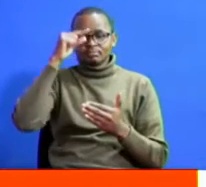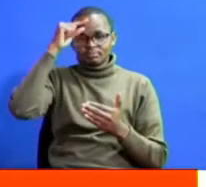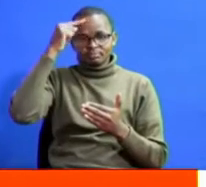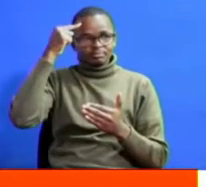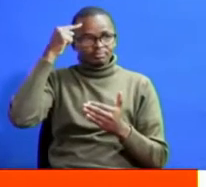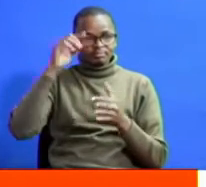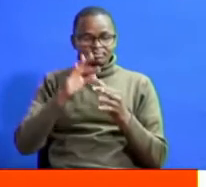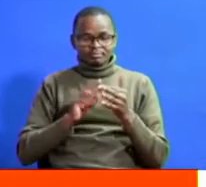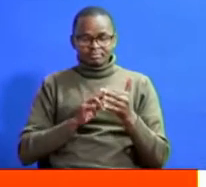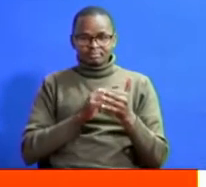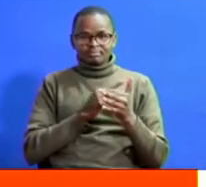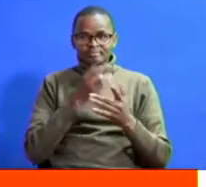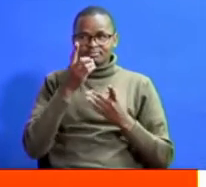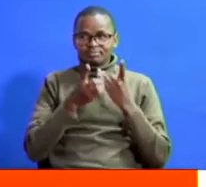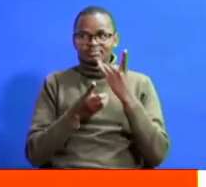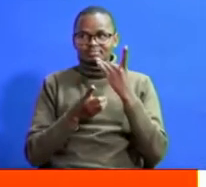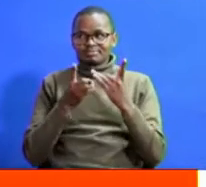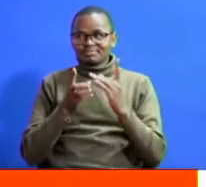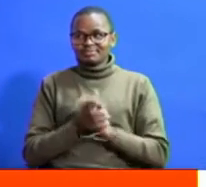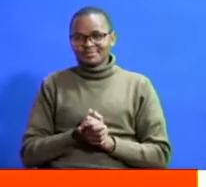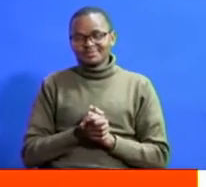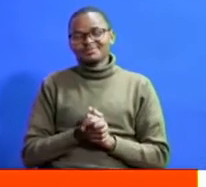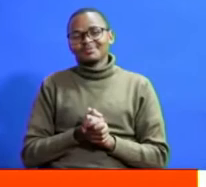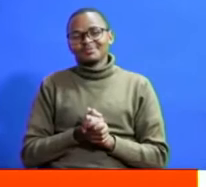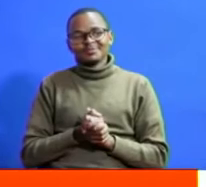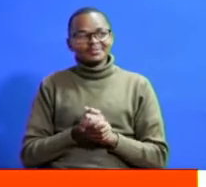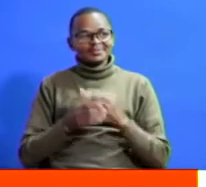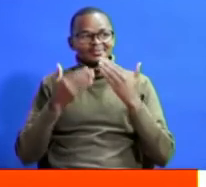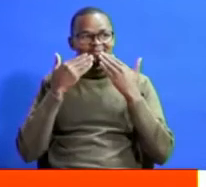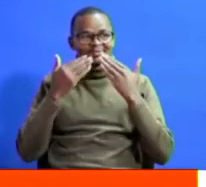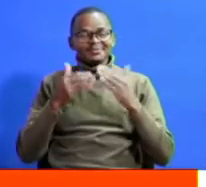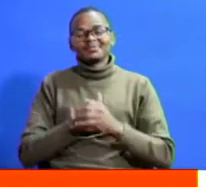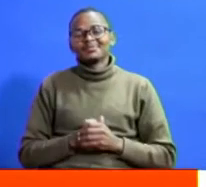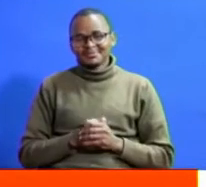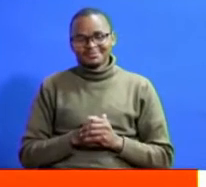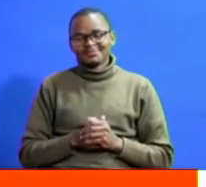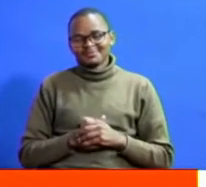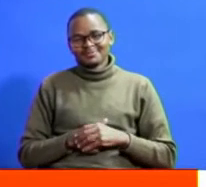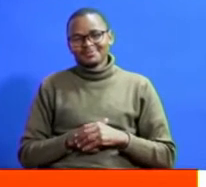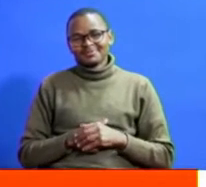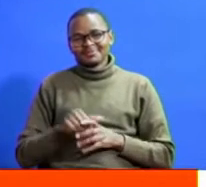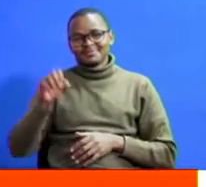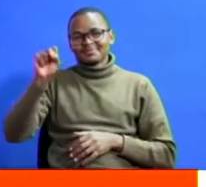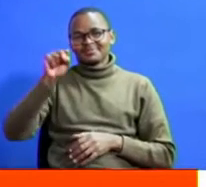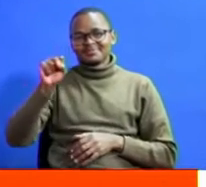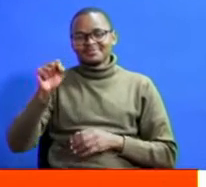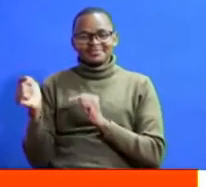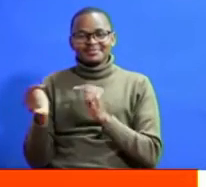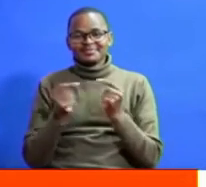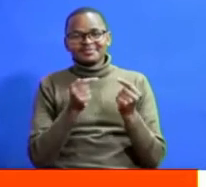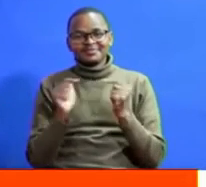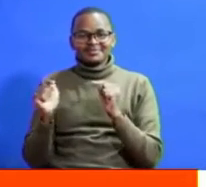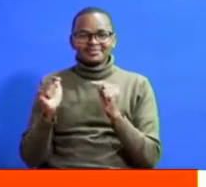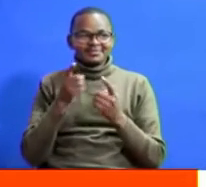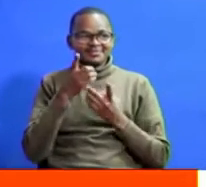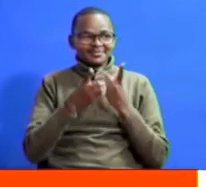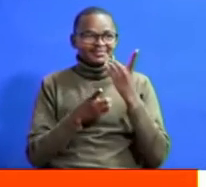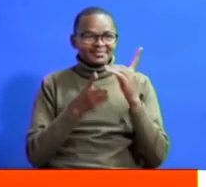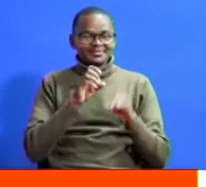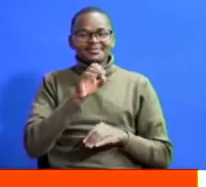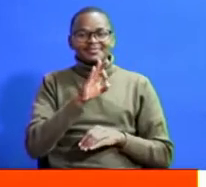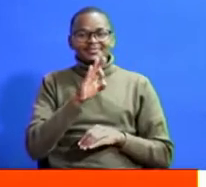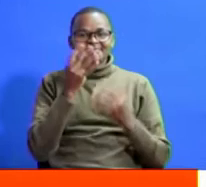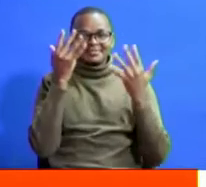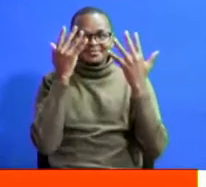for this discussion. Thank you. All right. Now, the state of the race, that is the discussion of